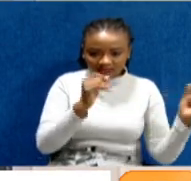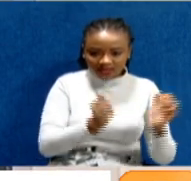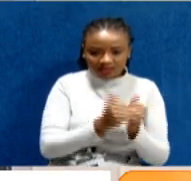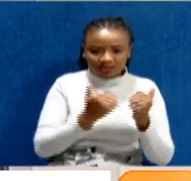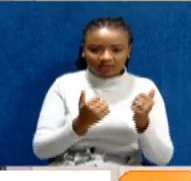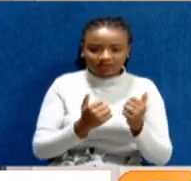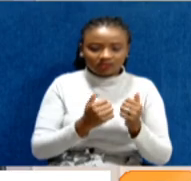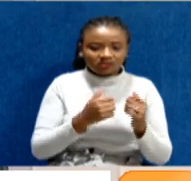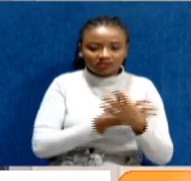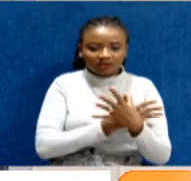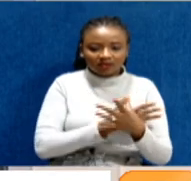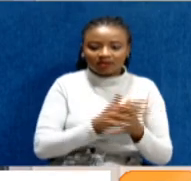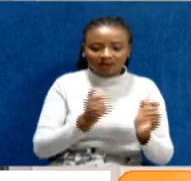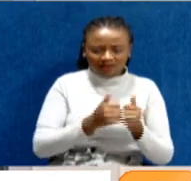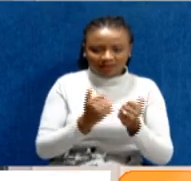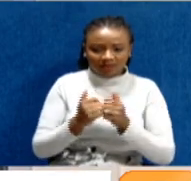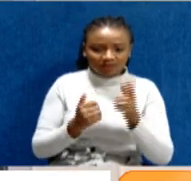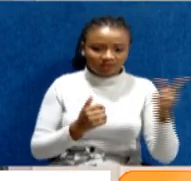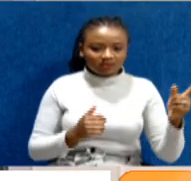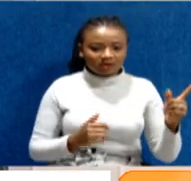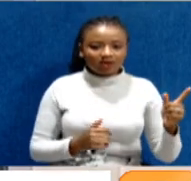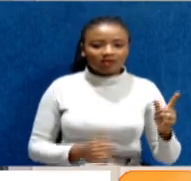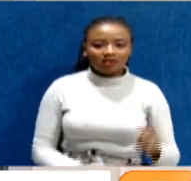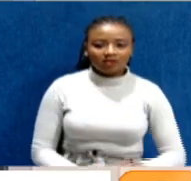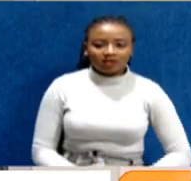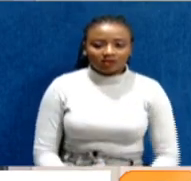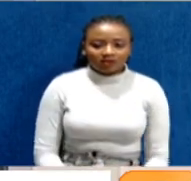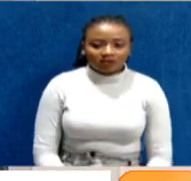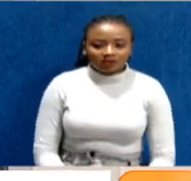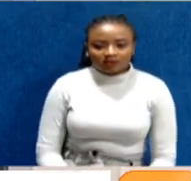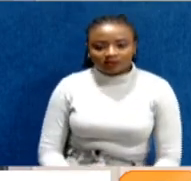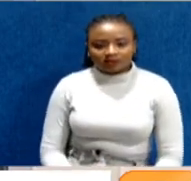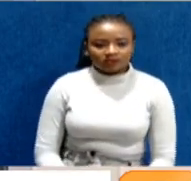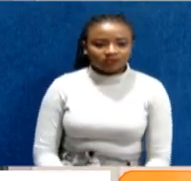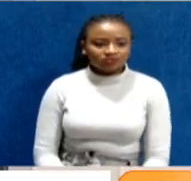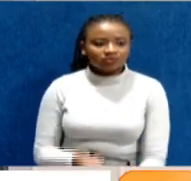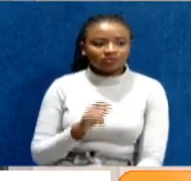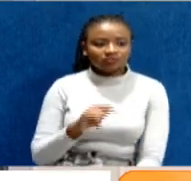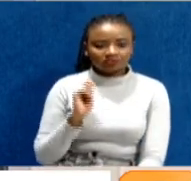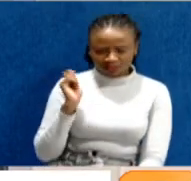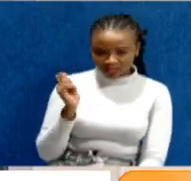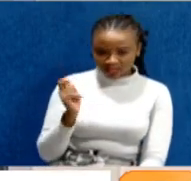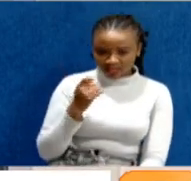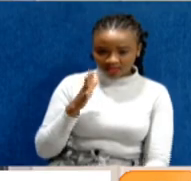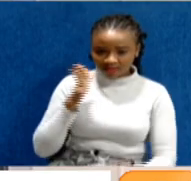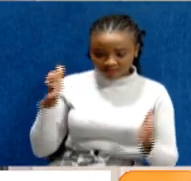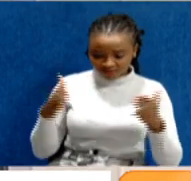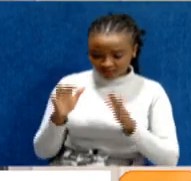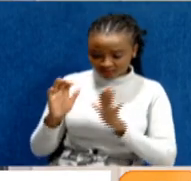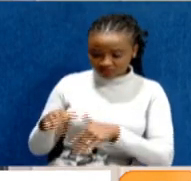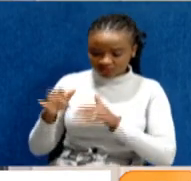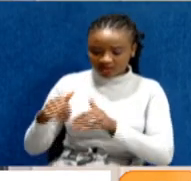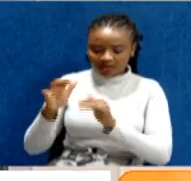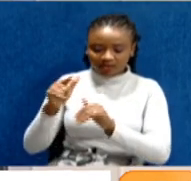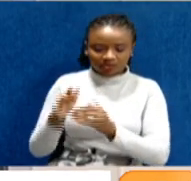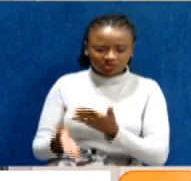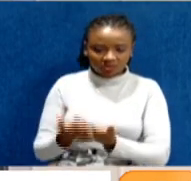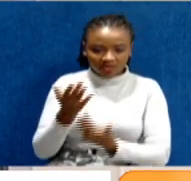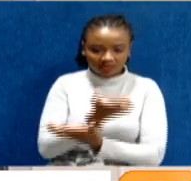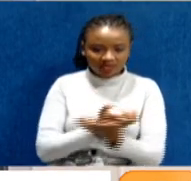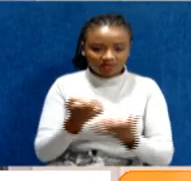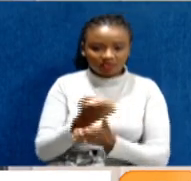the organic agriculture sector has. And looking at Kenya, which has agriculture as the main one of the mainstay of the economy,